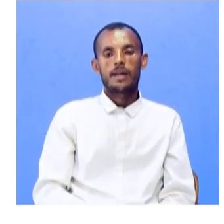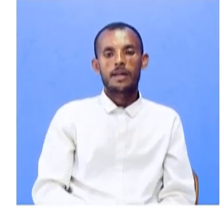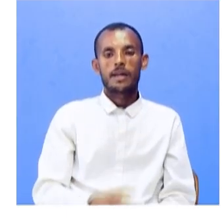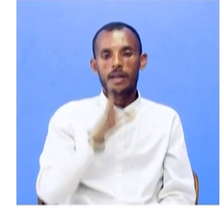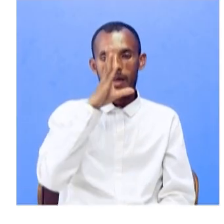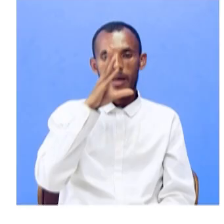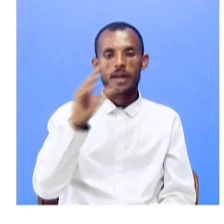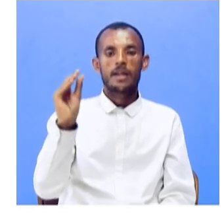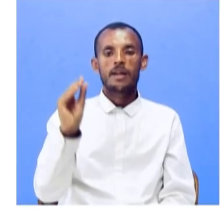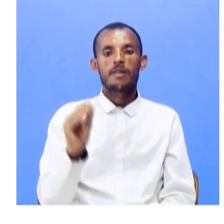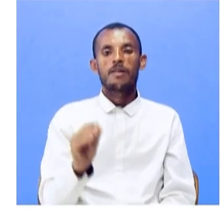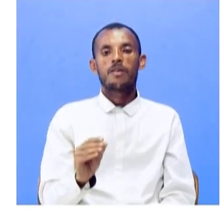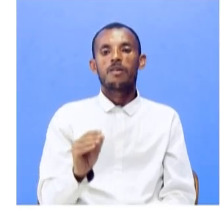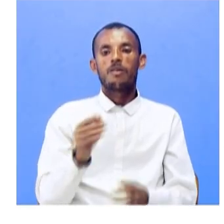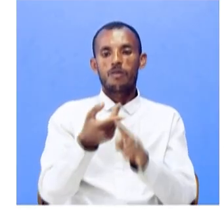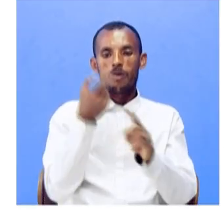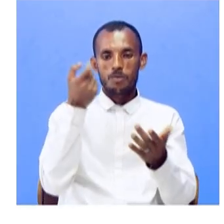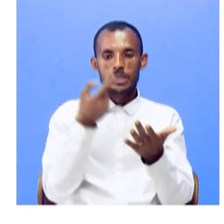and from this,